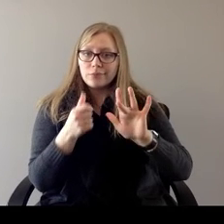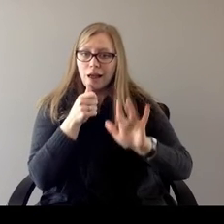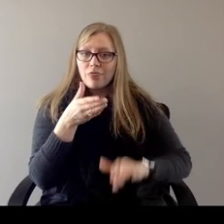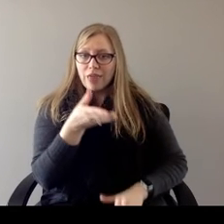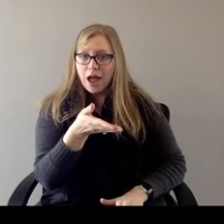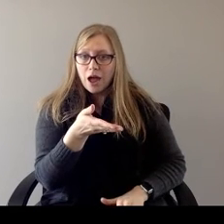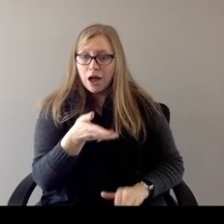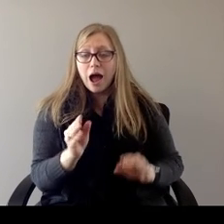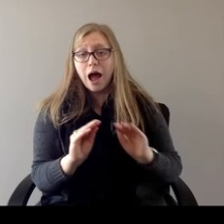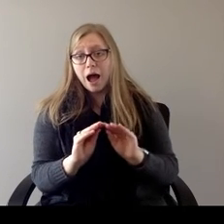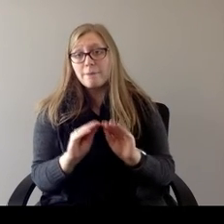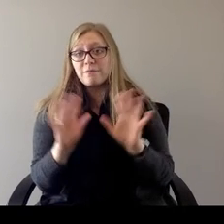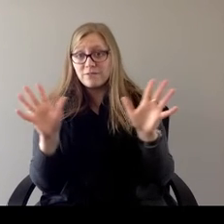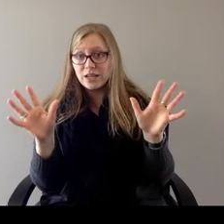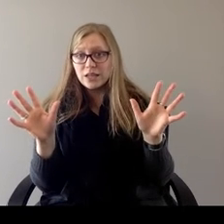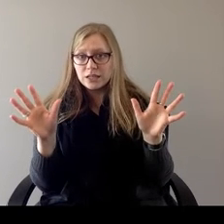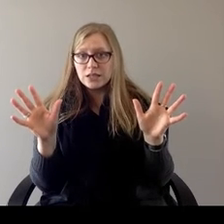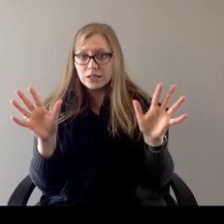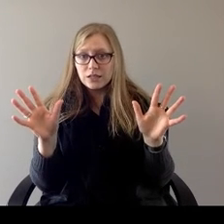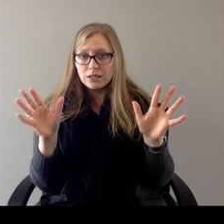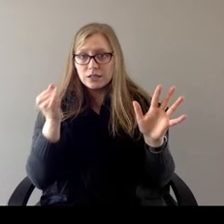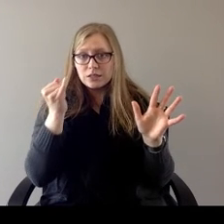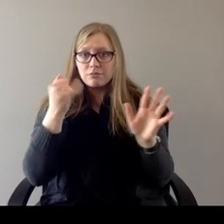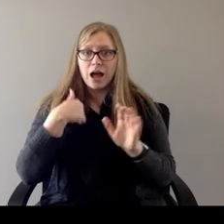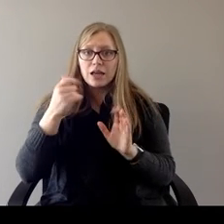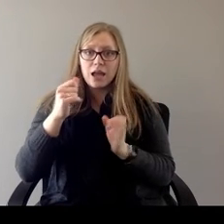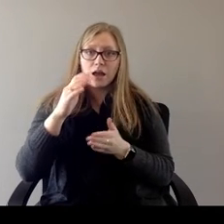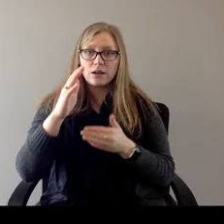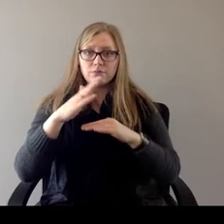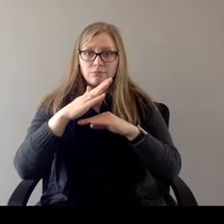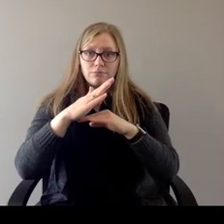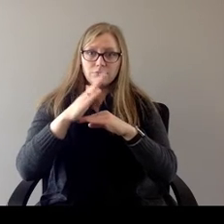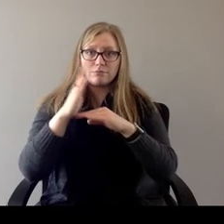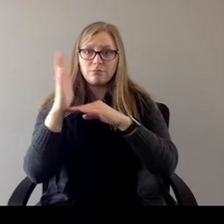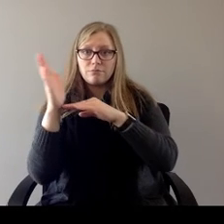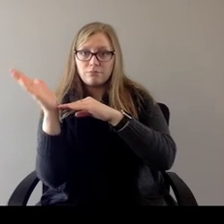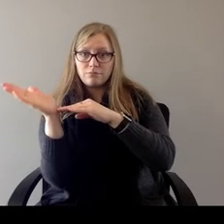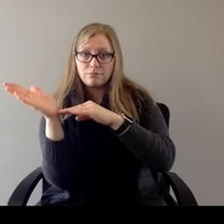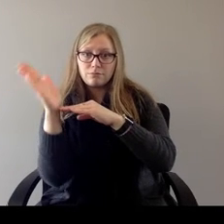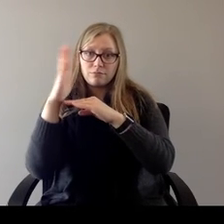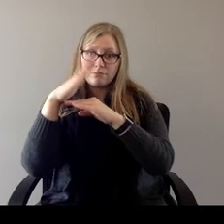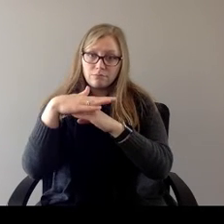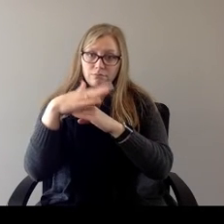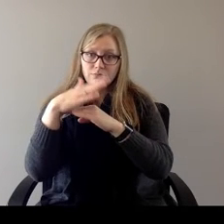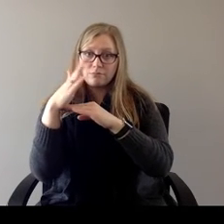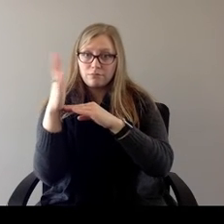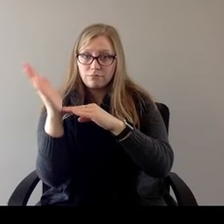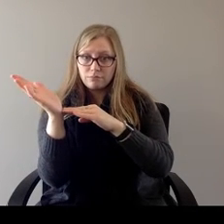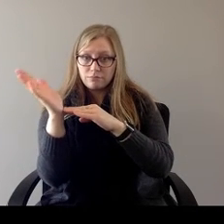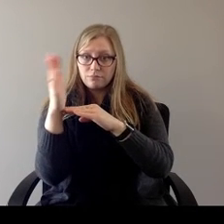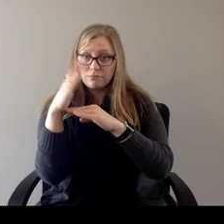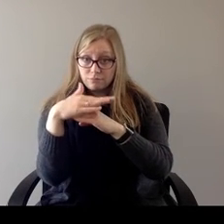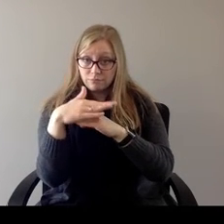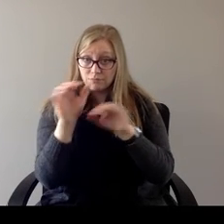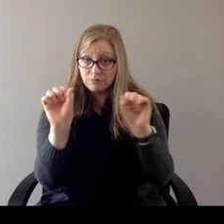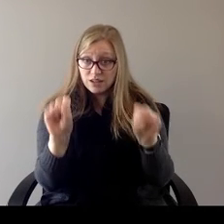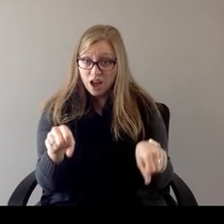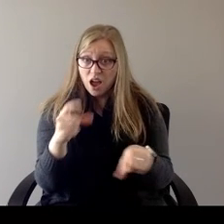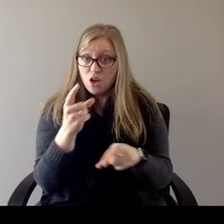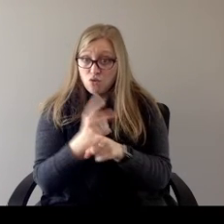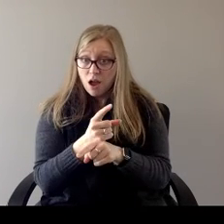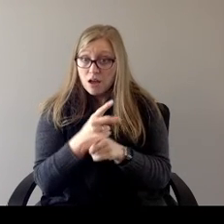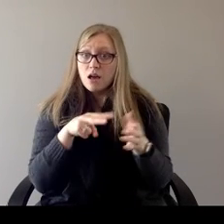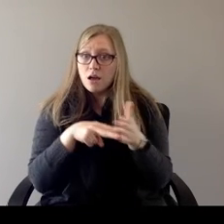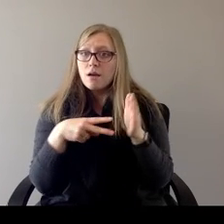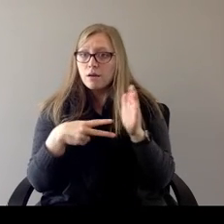I adjust this this angle, I'm going to be